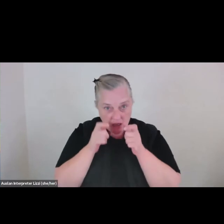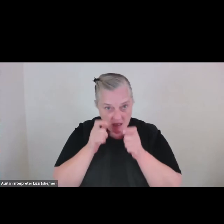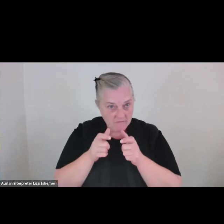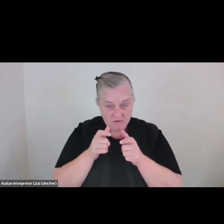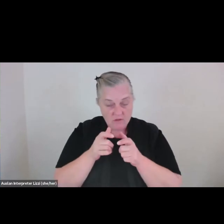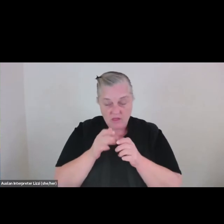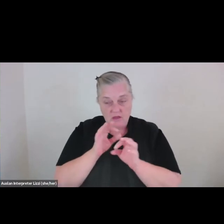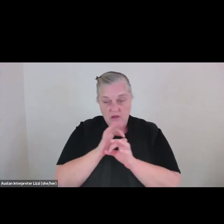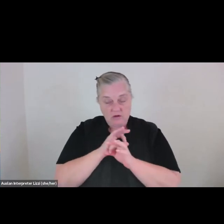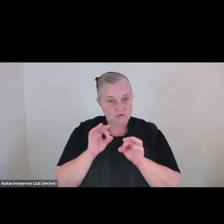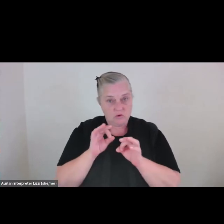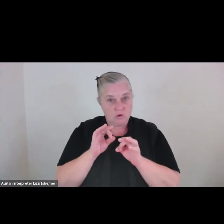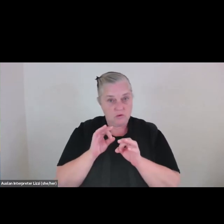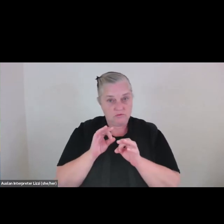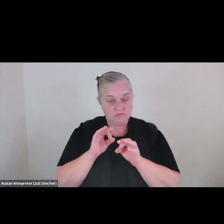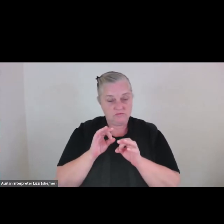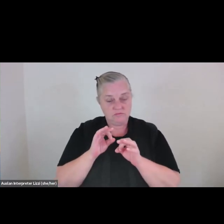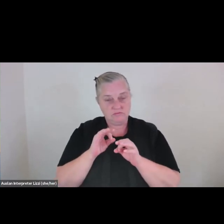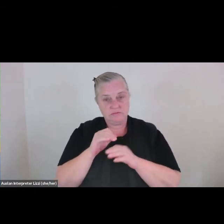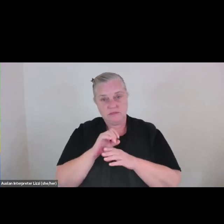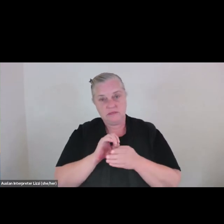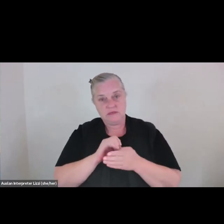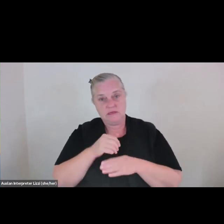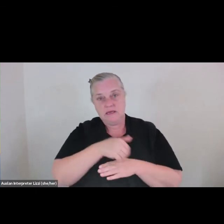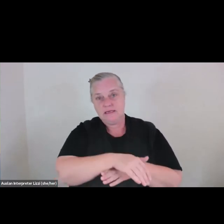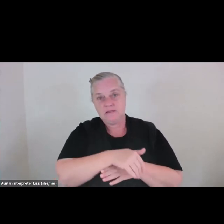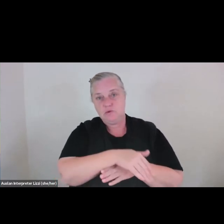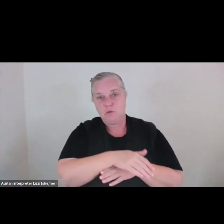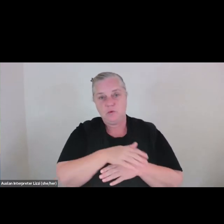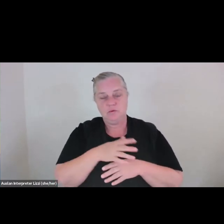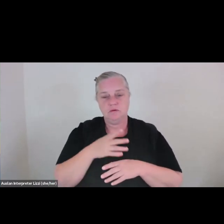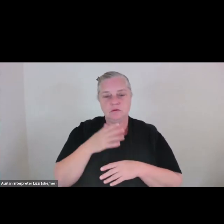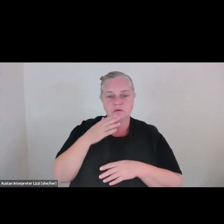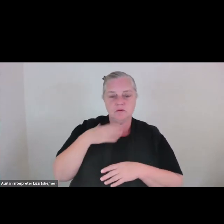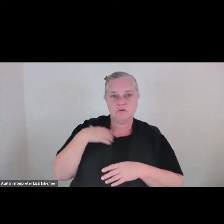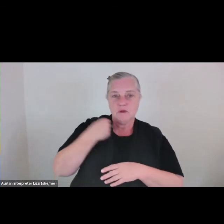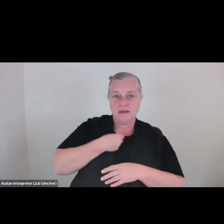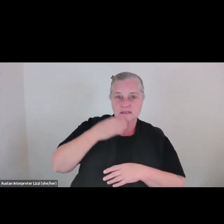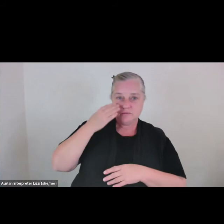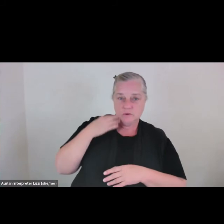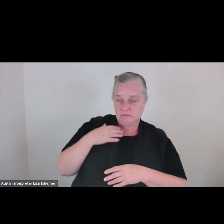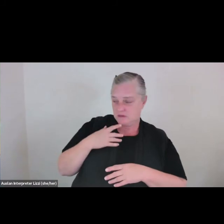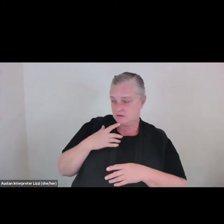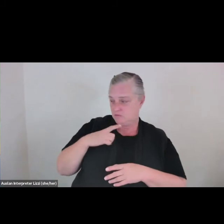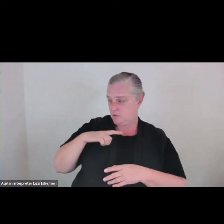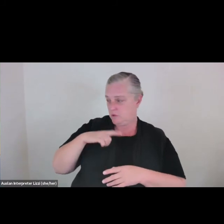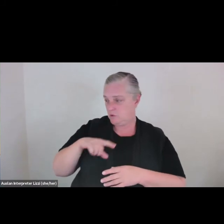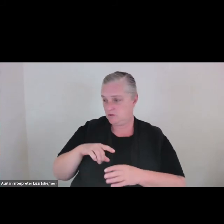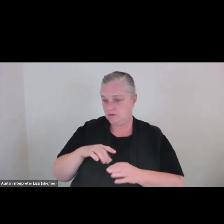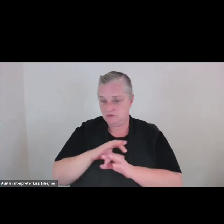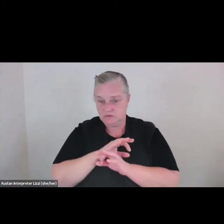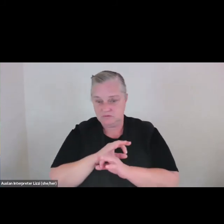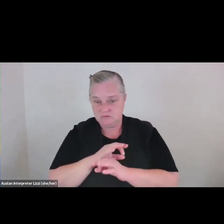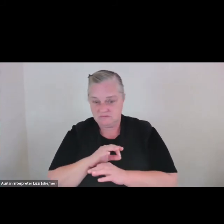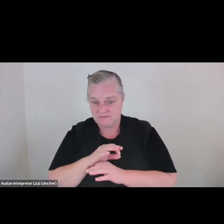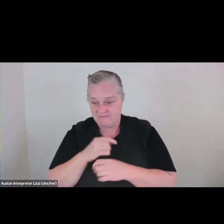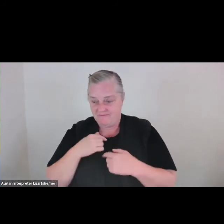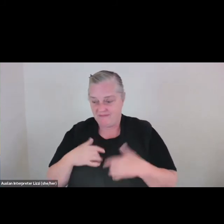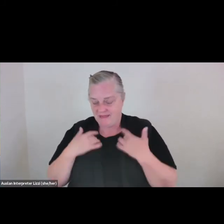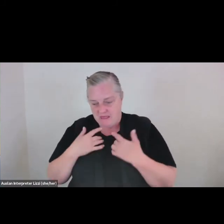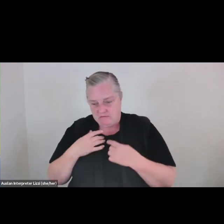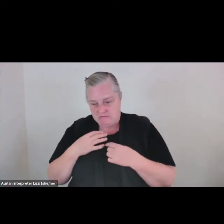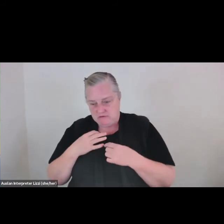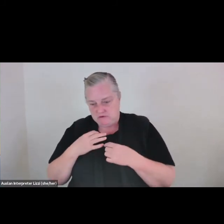to spaces because you feel like yours is unsafe. Trans women might have really immediate and urgent needs